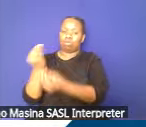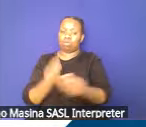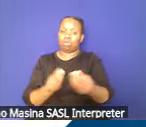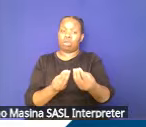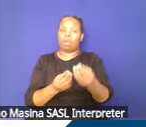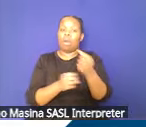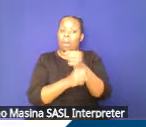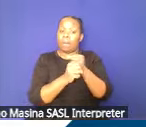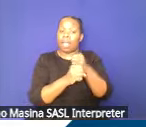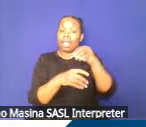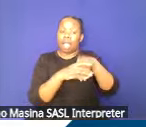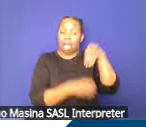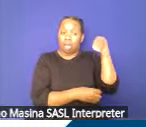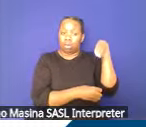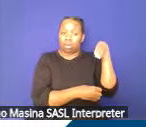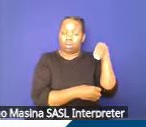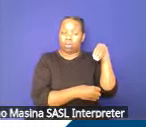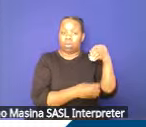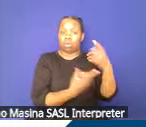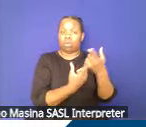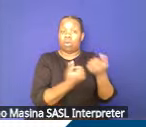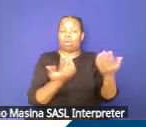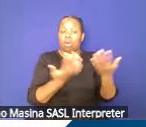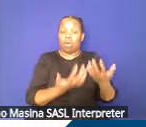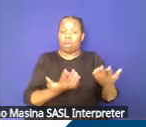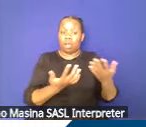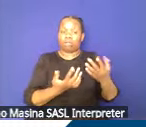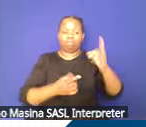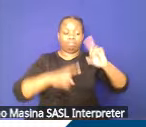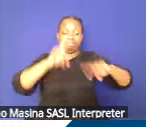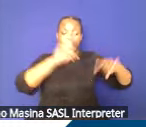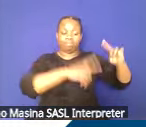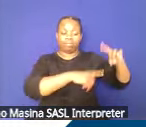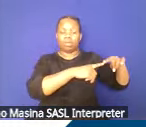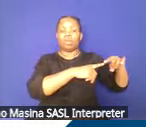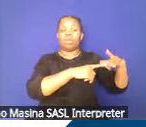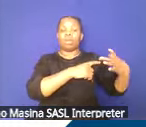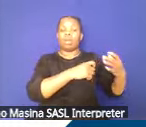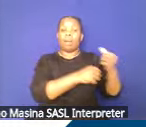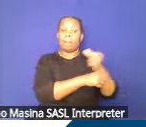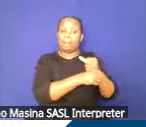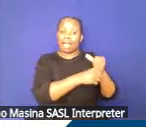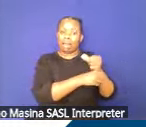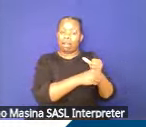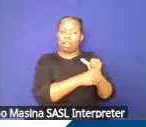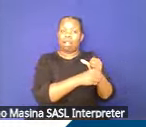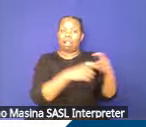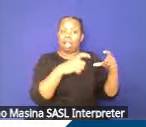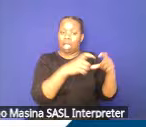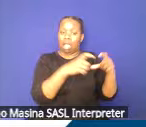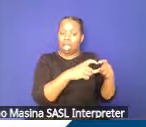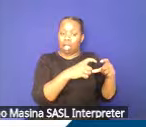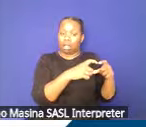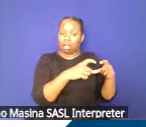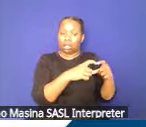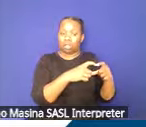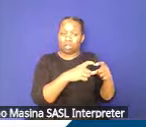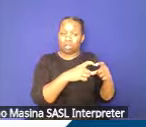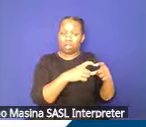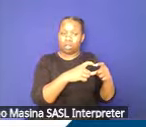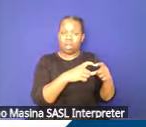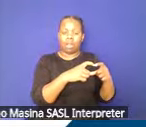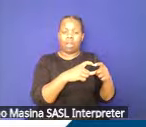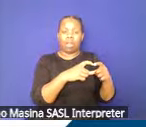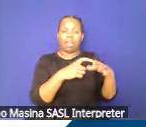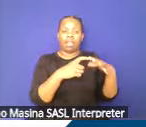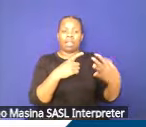out to a different medical aid than the one to which the taxpayer belongs